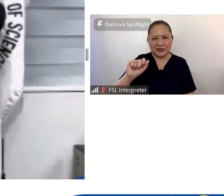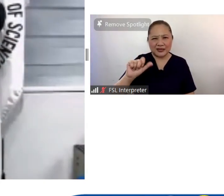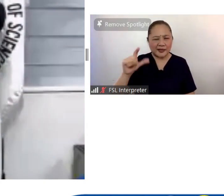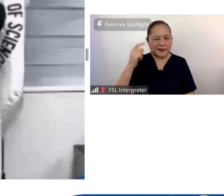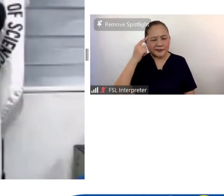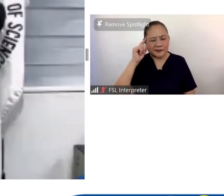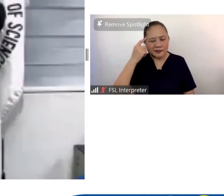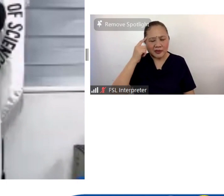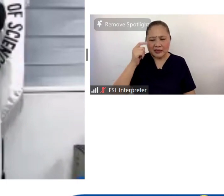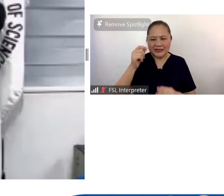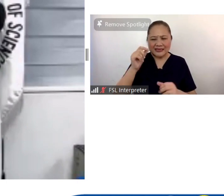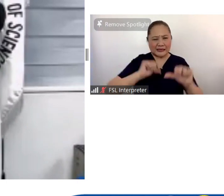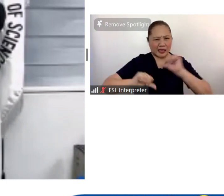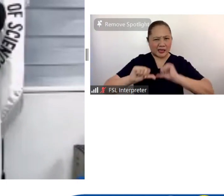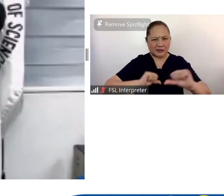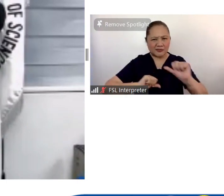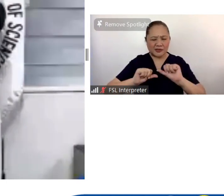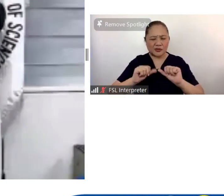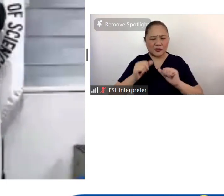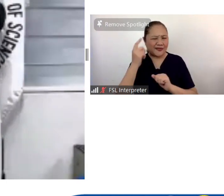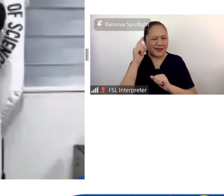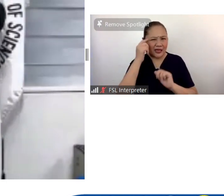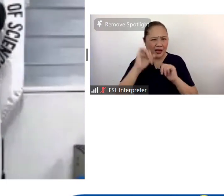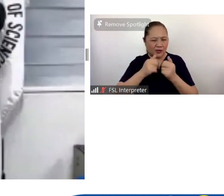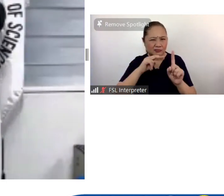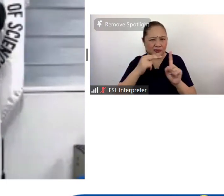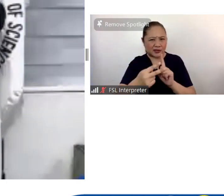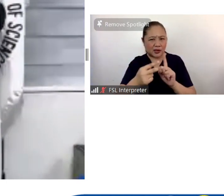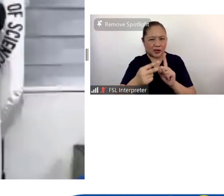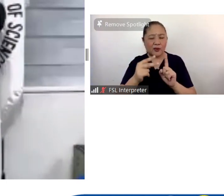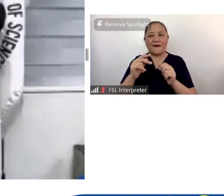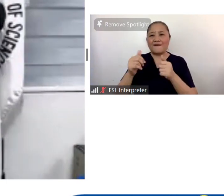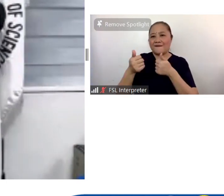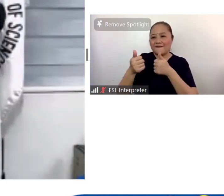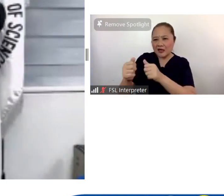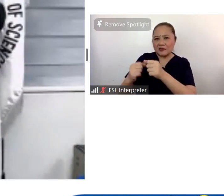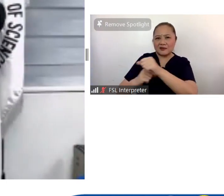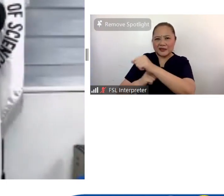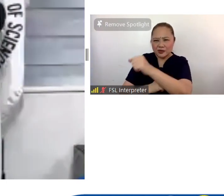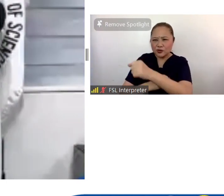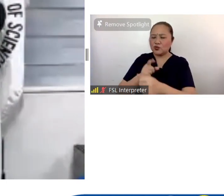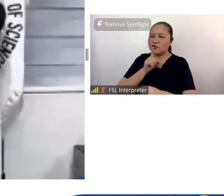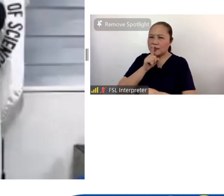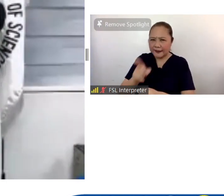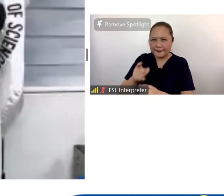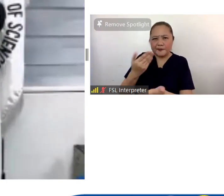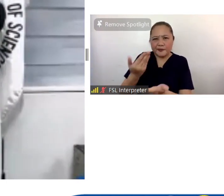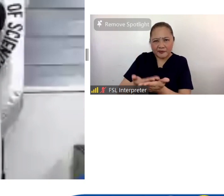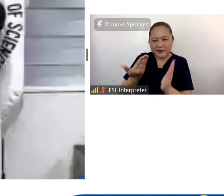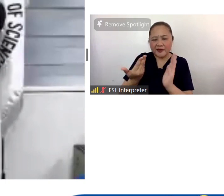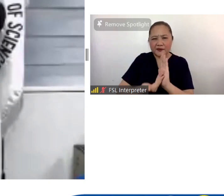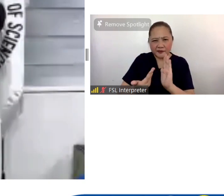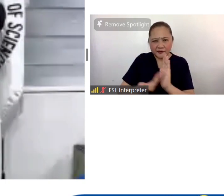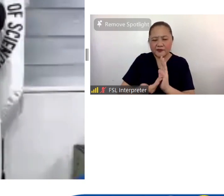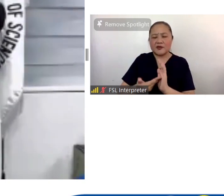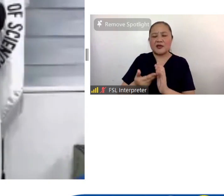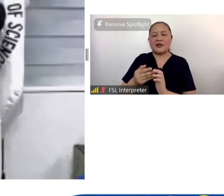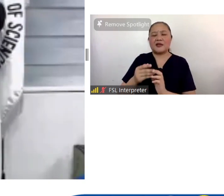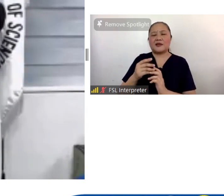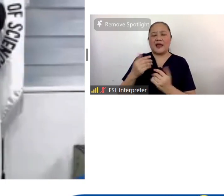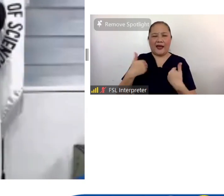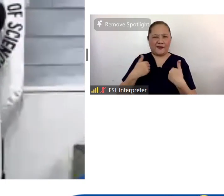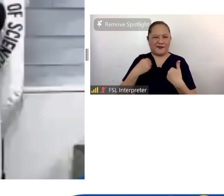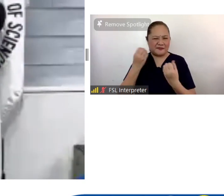of thinking, anchored on solid facts and seasoned with years of experience-based